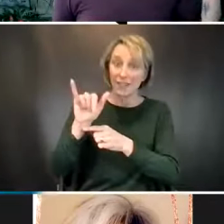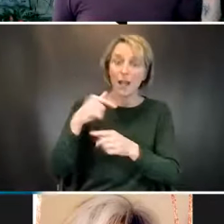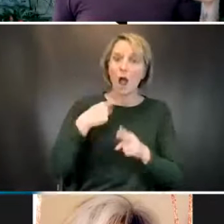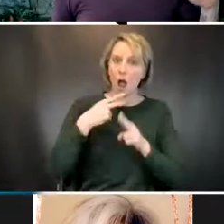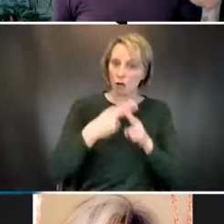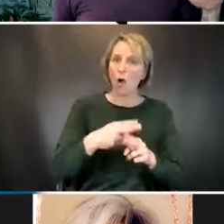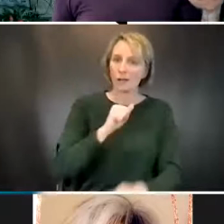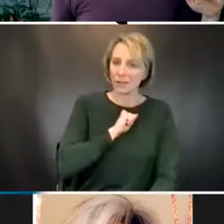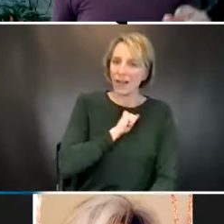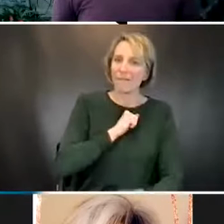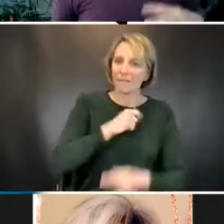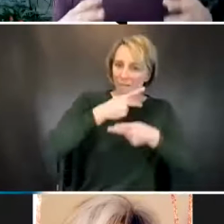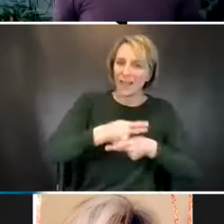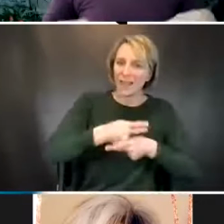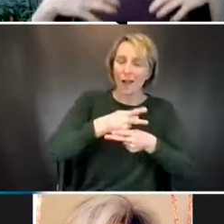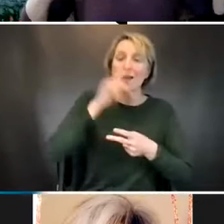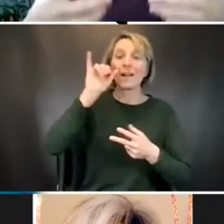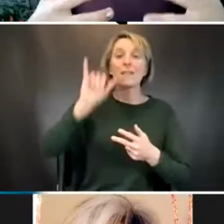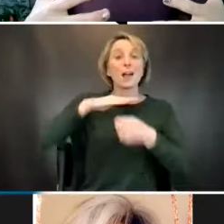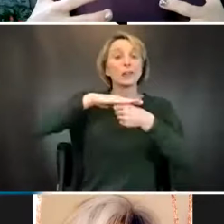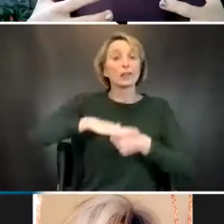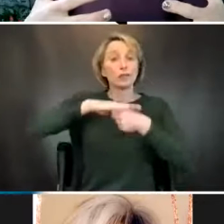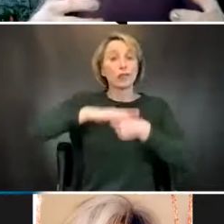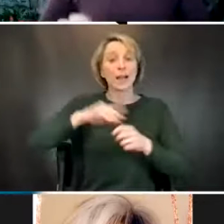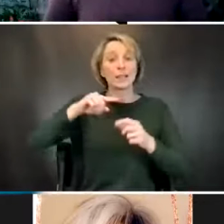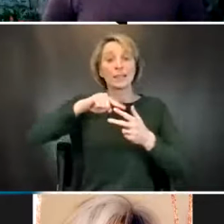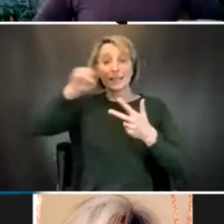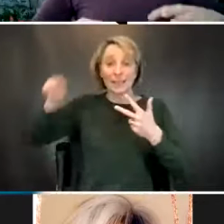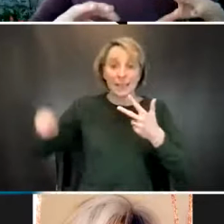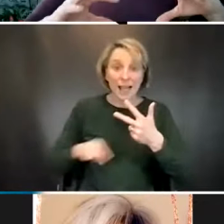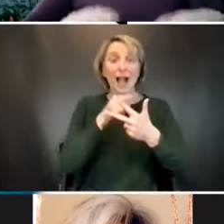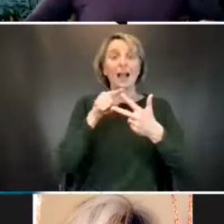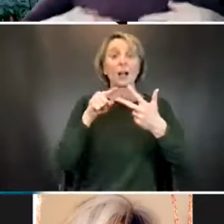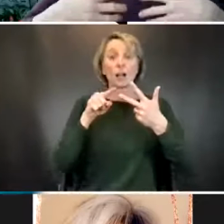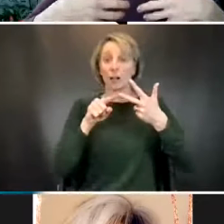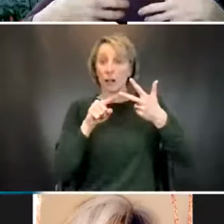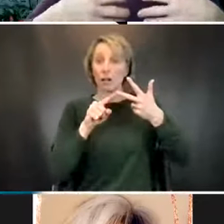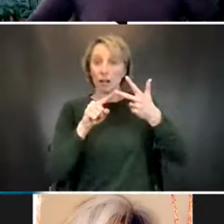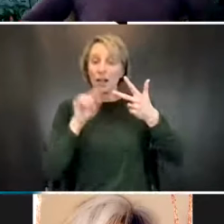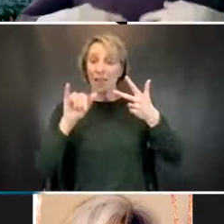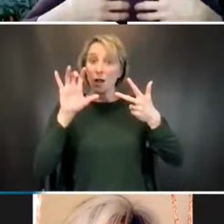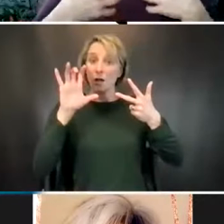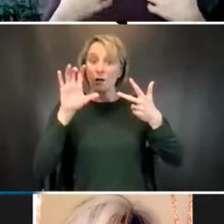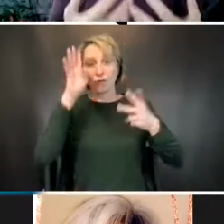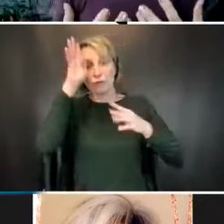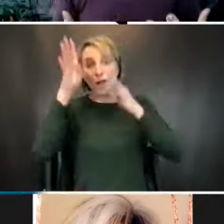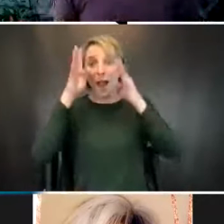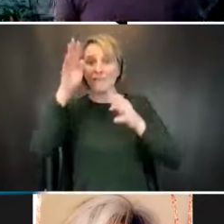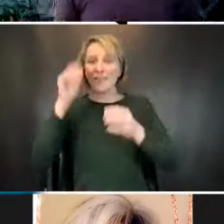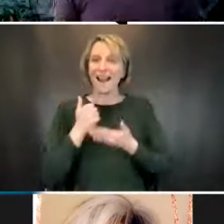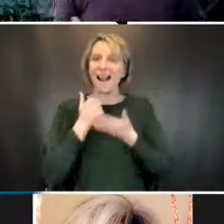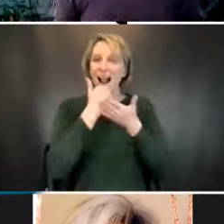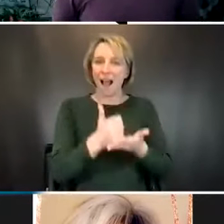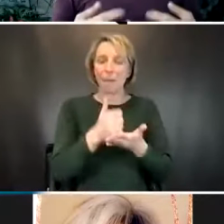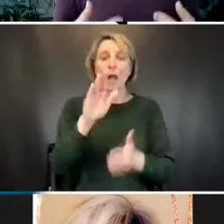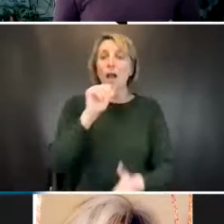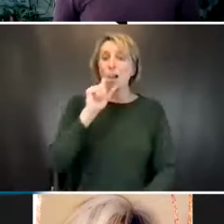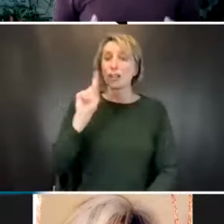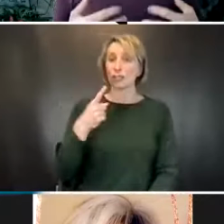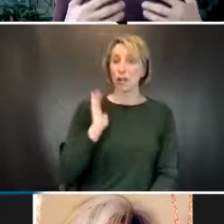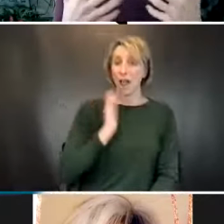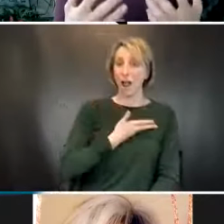the stress response cycle, and not just our own creativity. So data is showing, and science is really revealing to us,